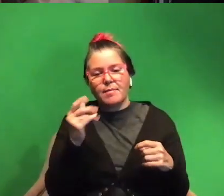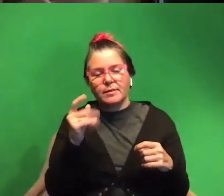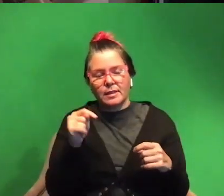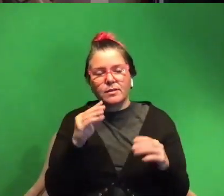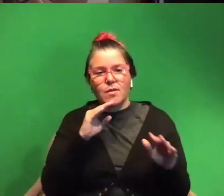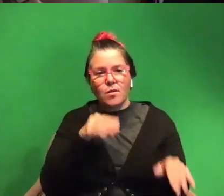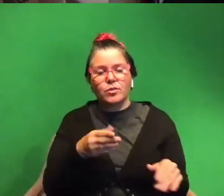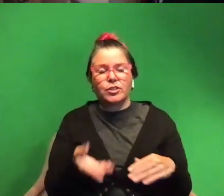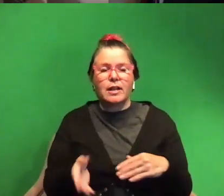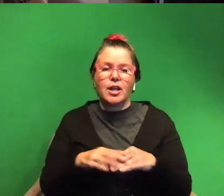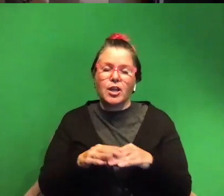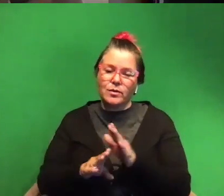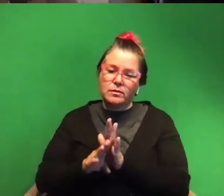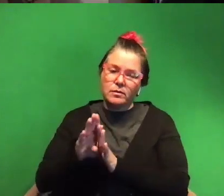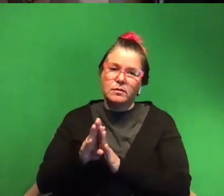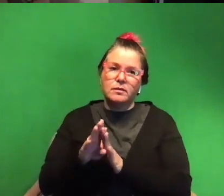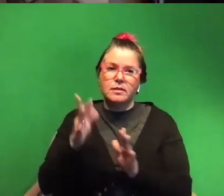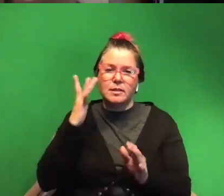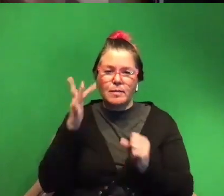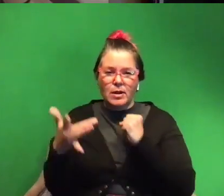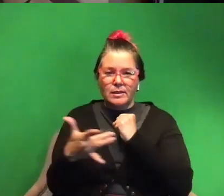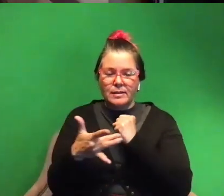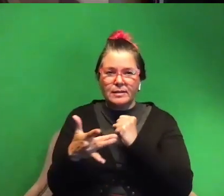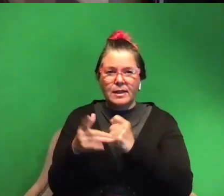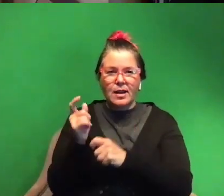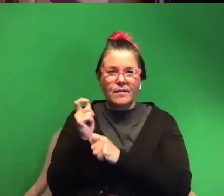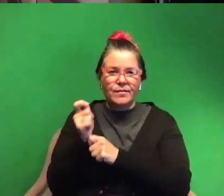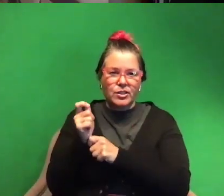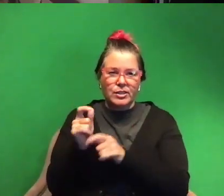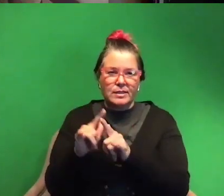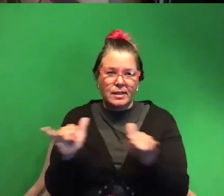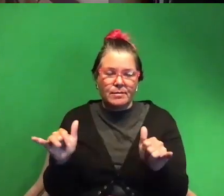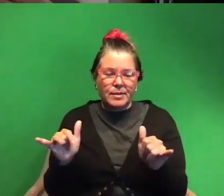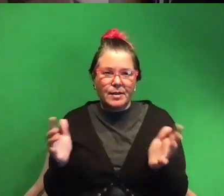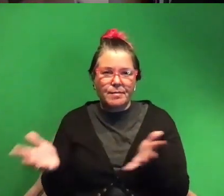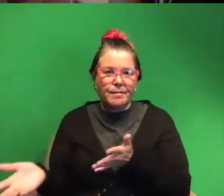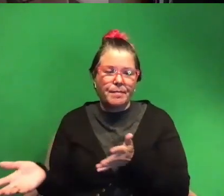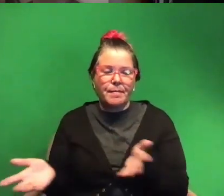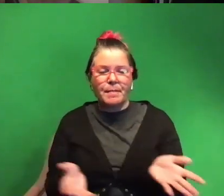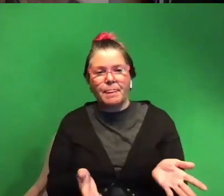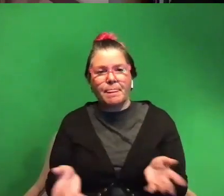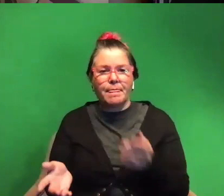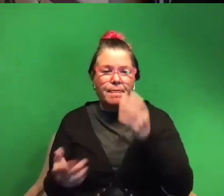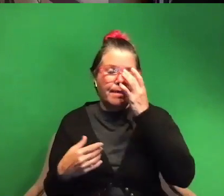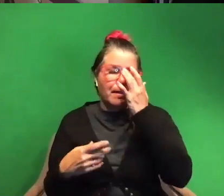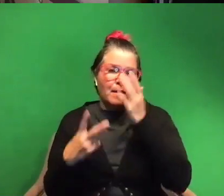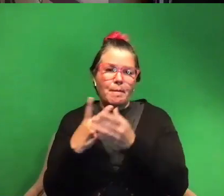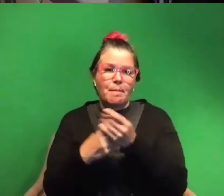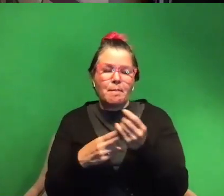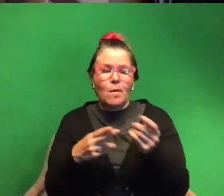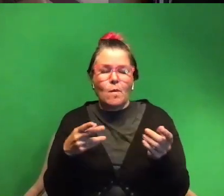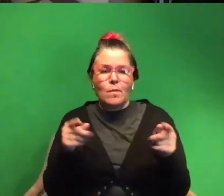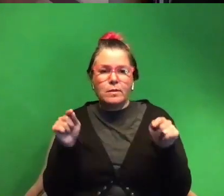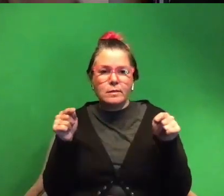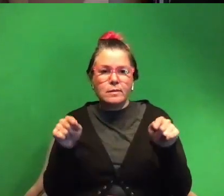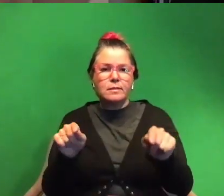this increase in really smart technological fishing at the same time. So we have both of those kind of going on at the same time,